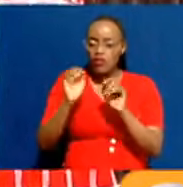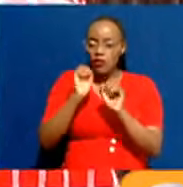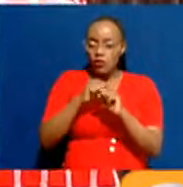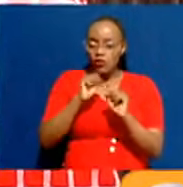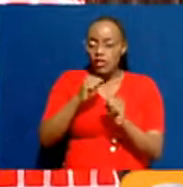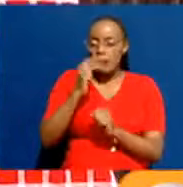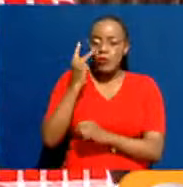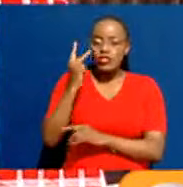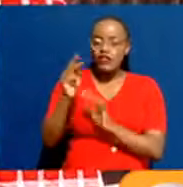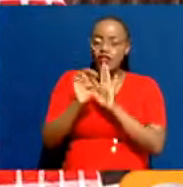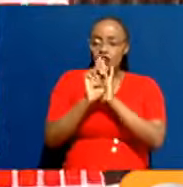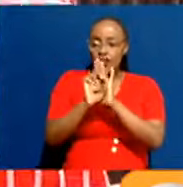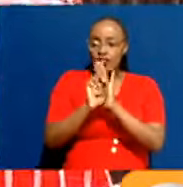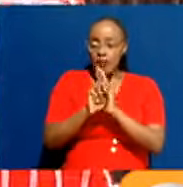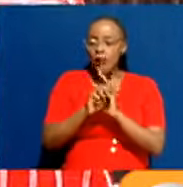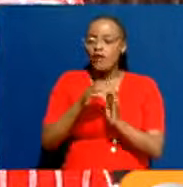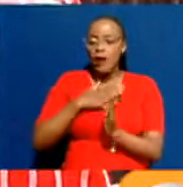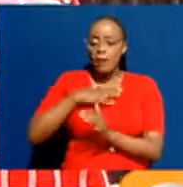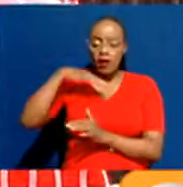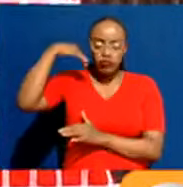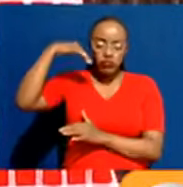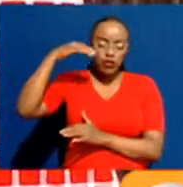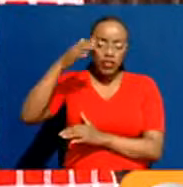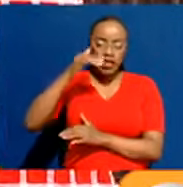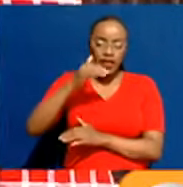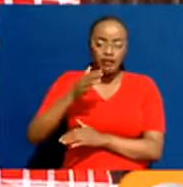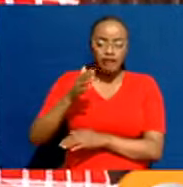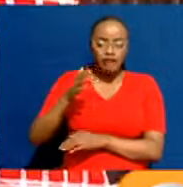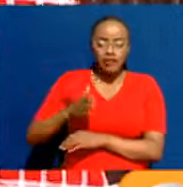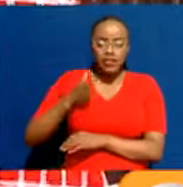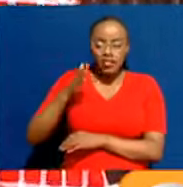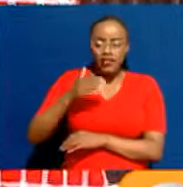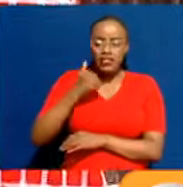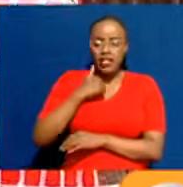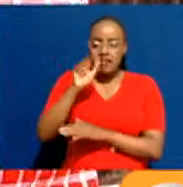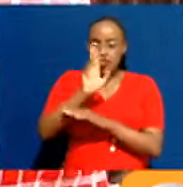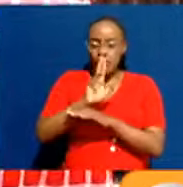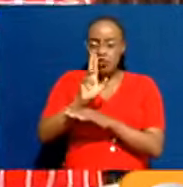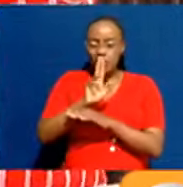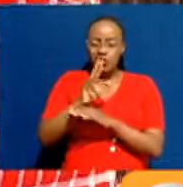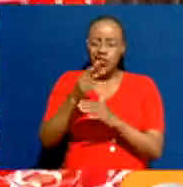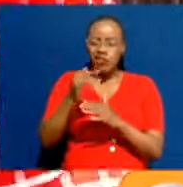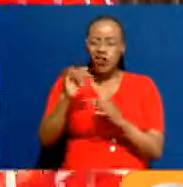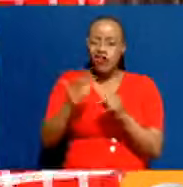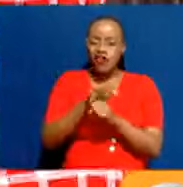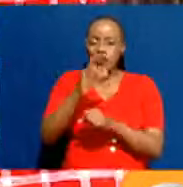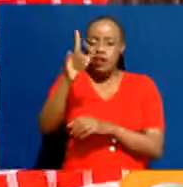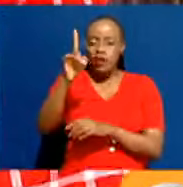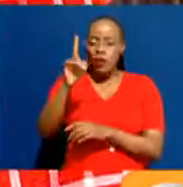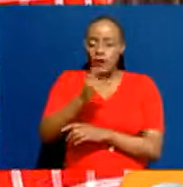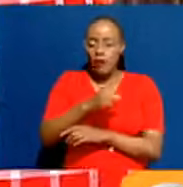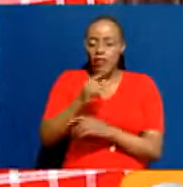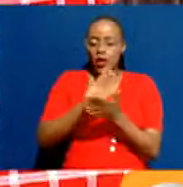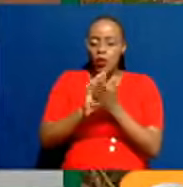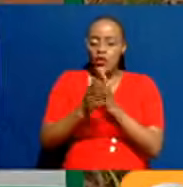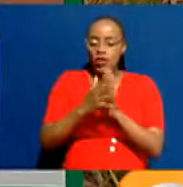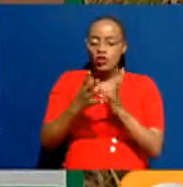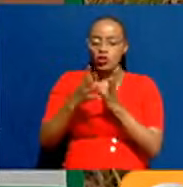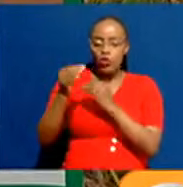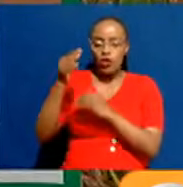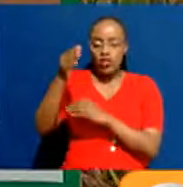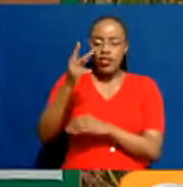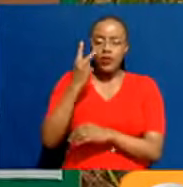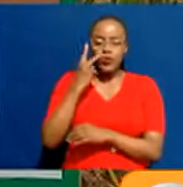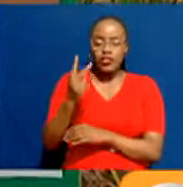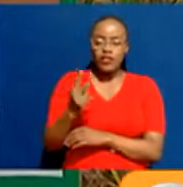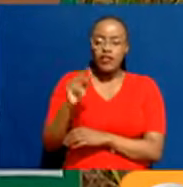utawaona. Kwa mfano wale kondoo wangu wako Naivasha, nimechukua hata muda wa miezi mzima bila mimi kuweza kuwafikia pale.